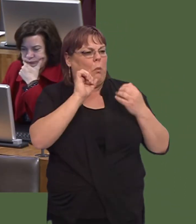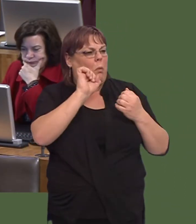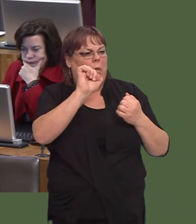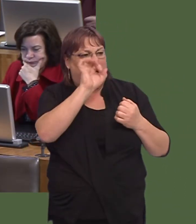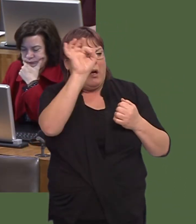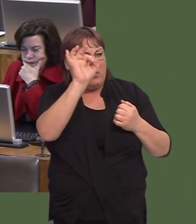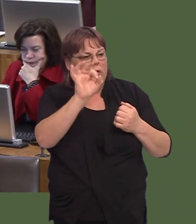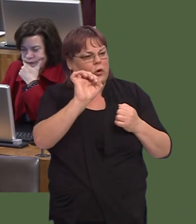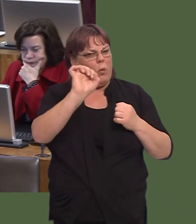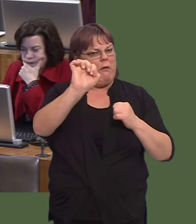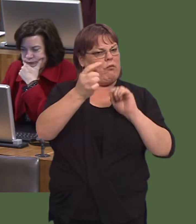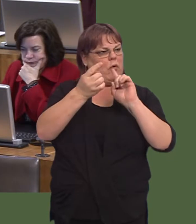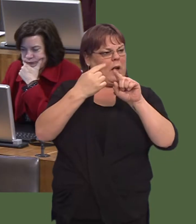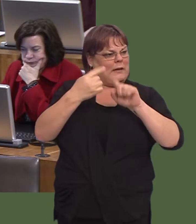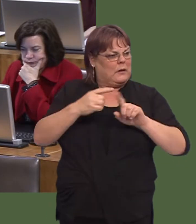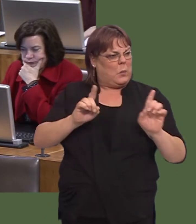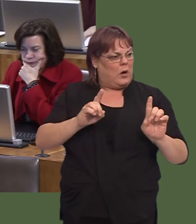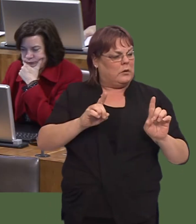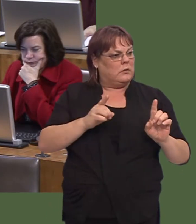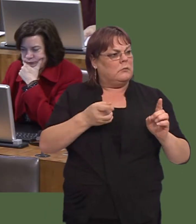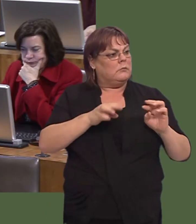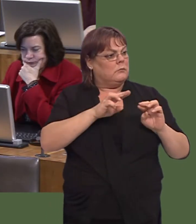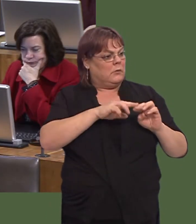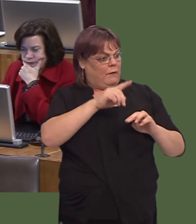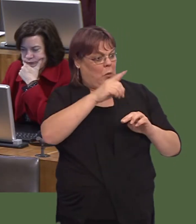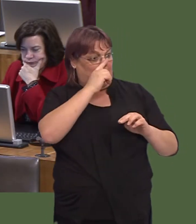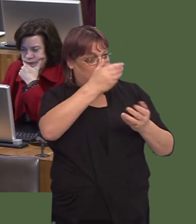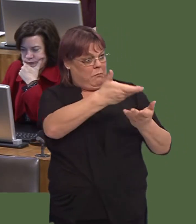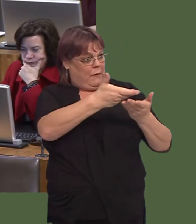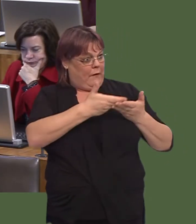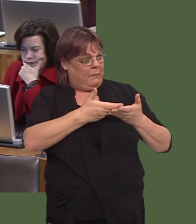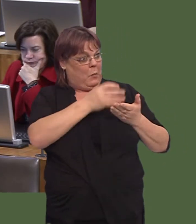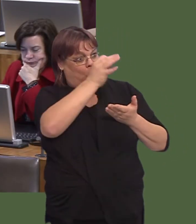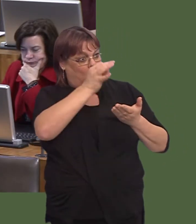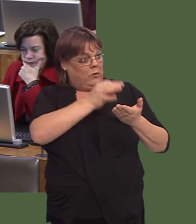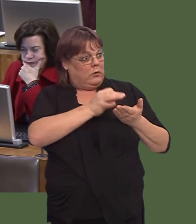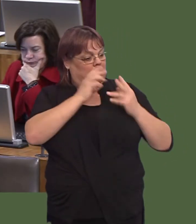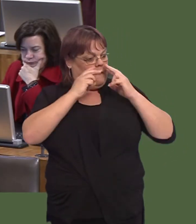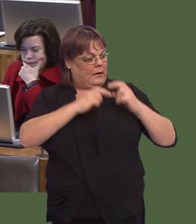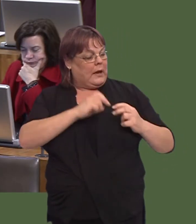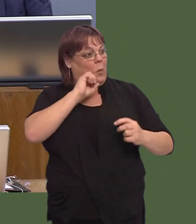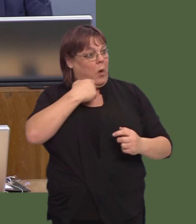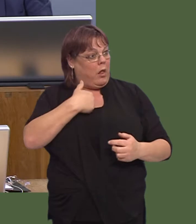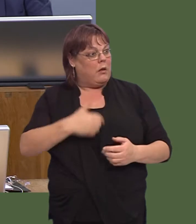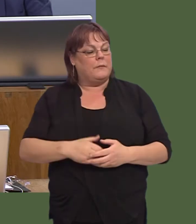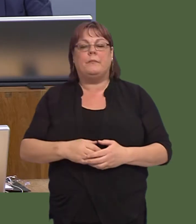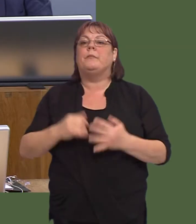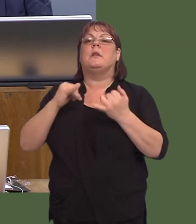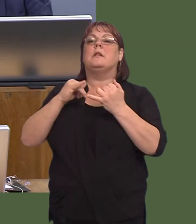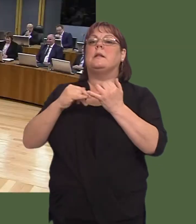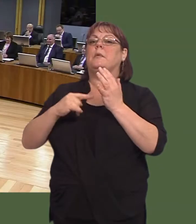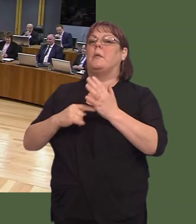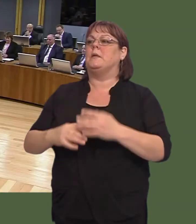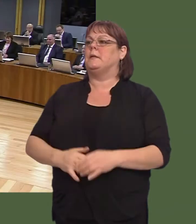questions were or what the answers were, but if she provides me with those questions, I will, of course, investigate. Simon